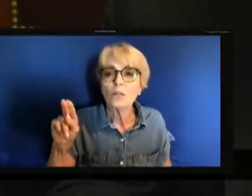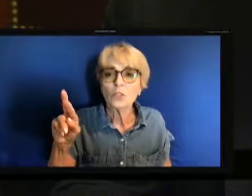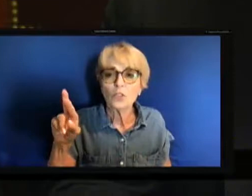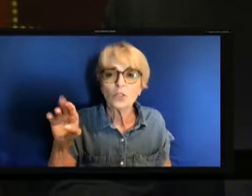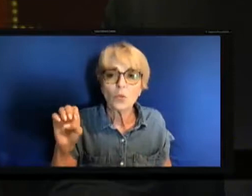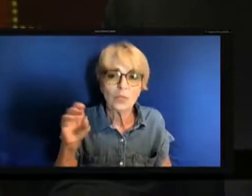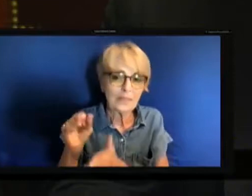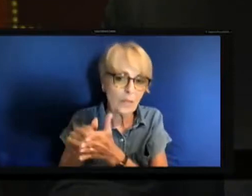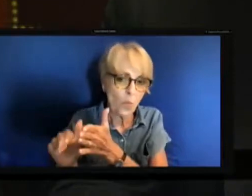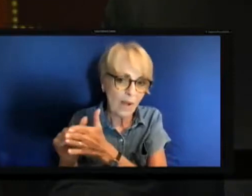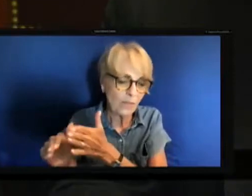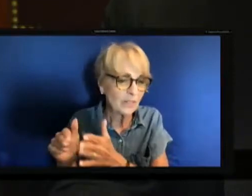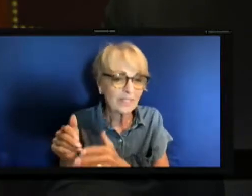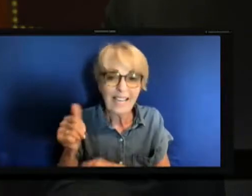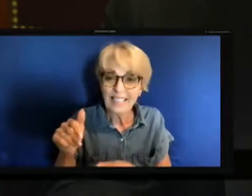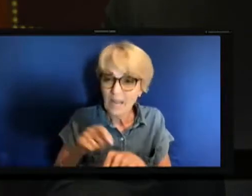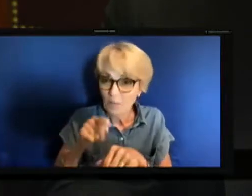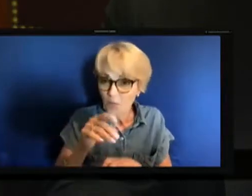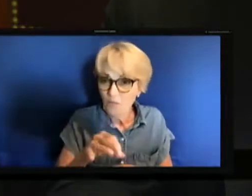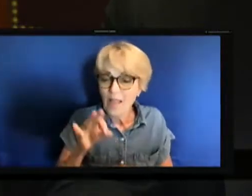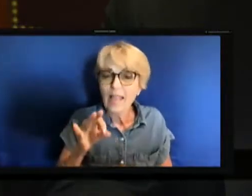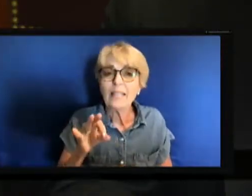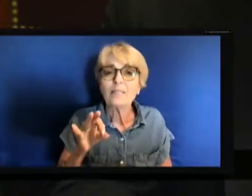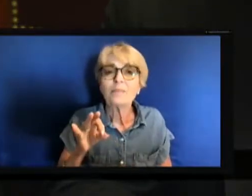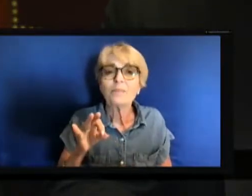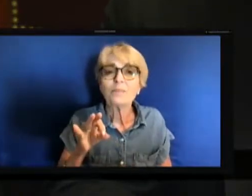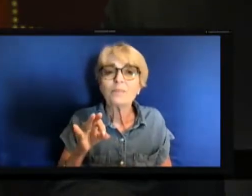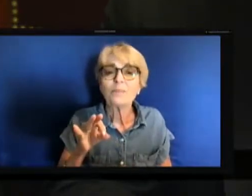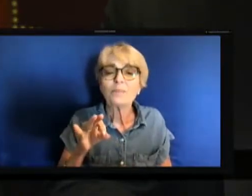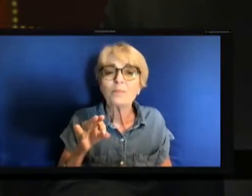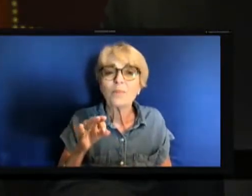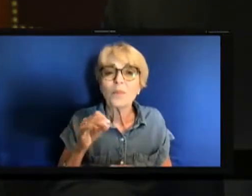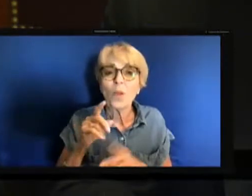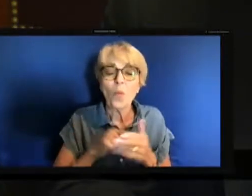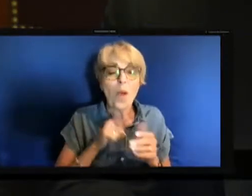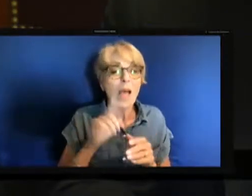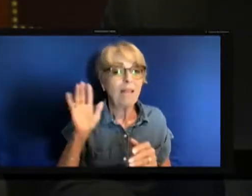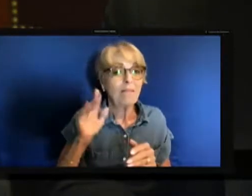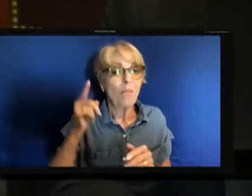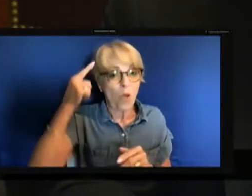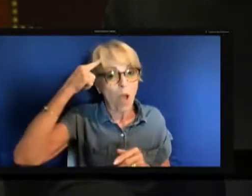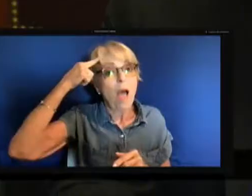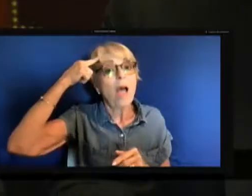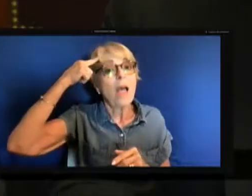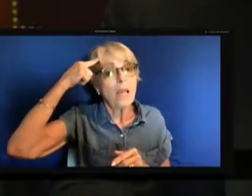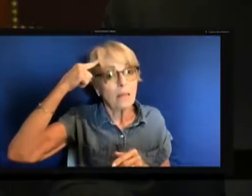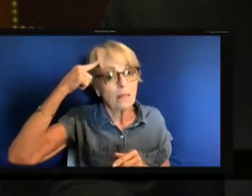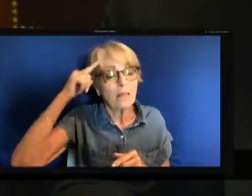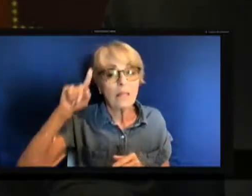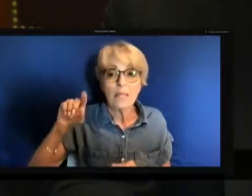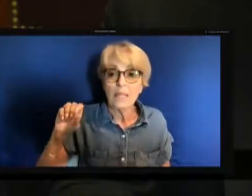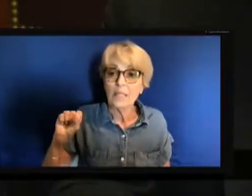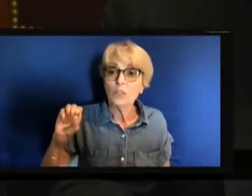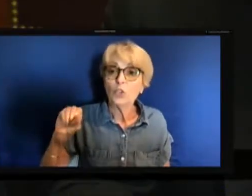ever instances where you find out that what you may have originally thought of as a sole source